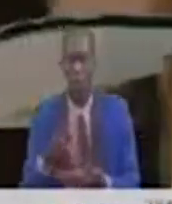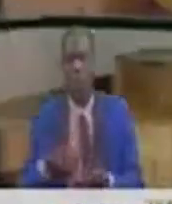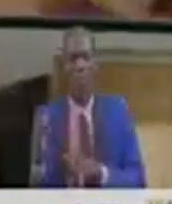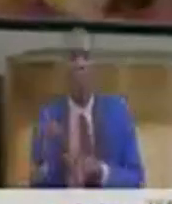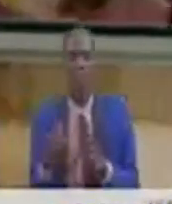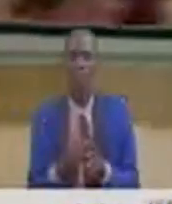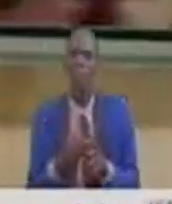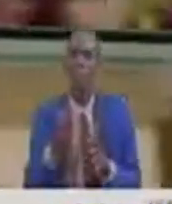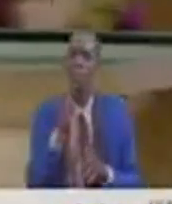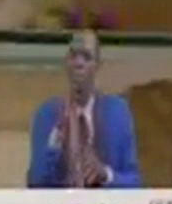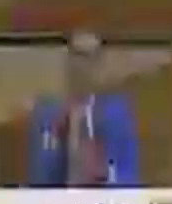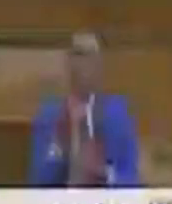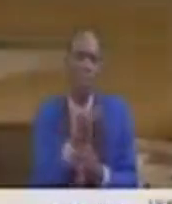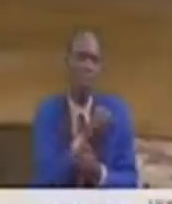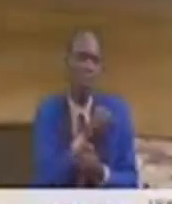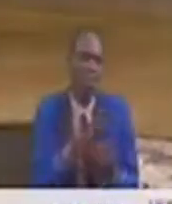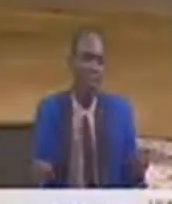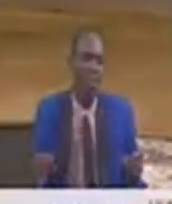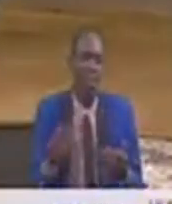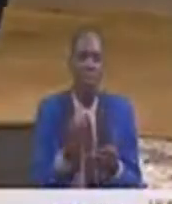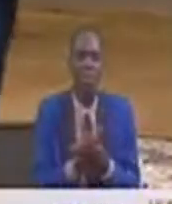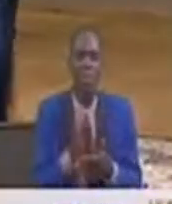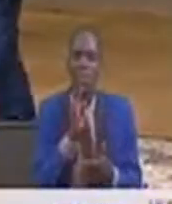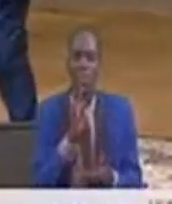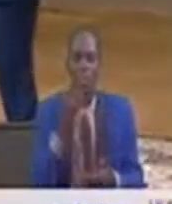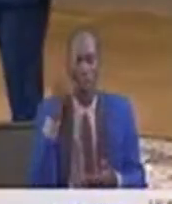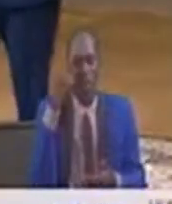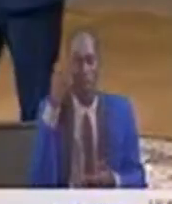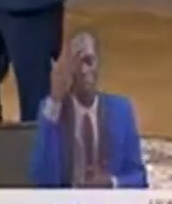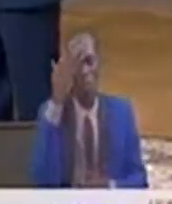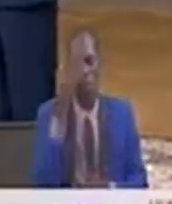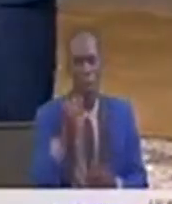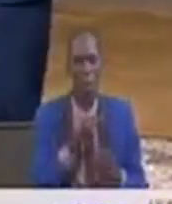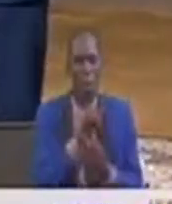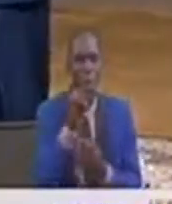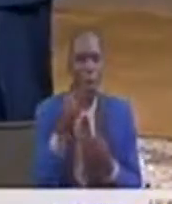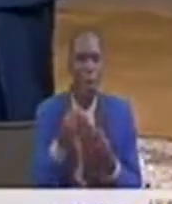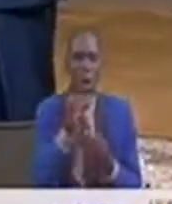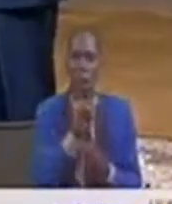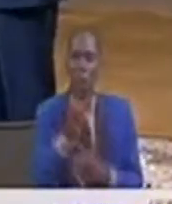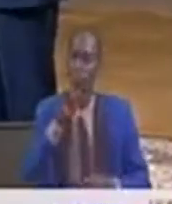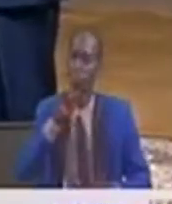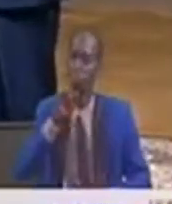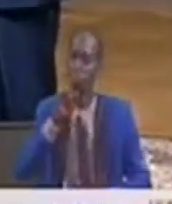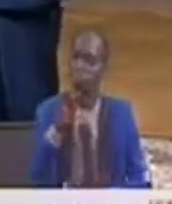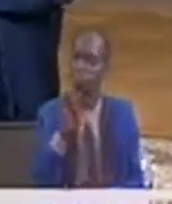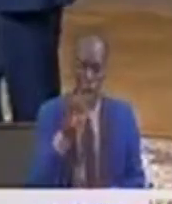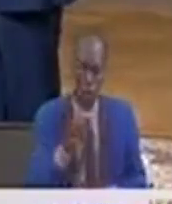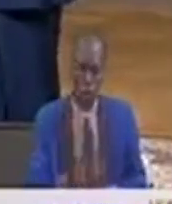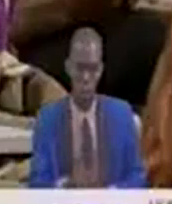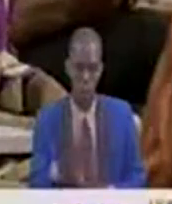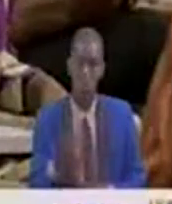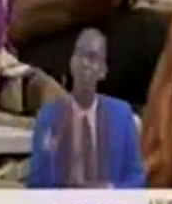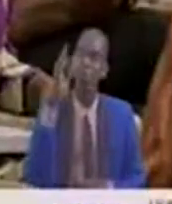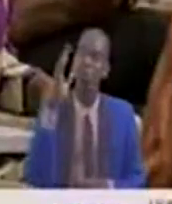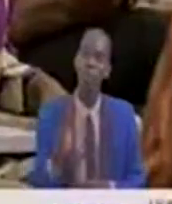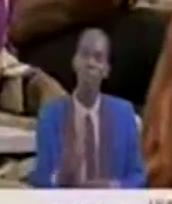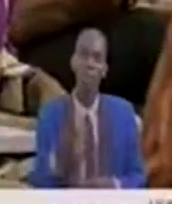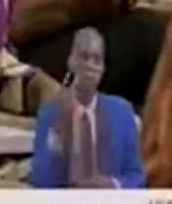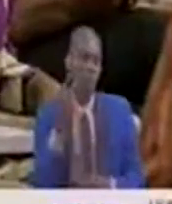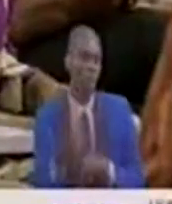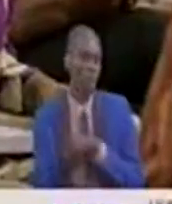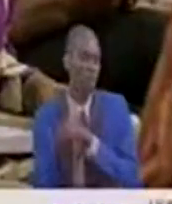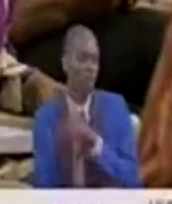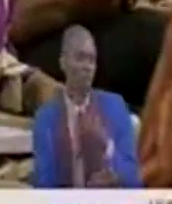why, if you're a real child of God, whatever temptation comes, I say no.